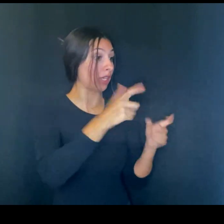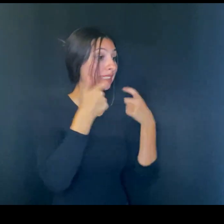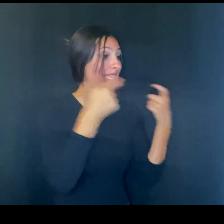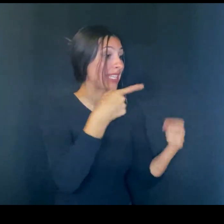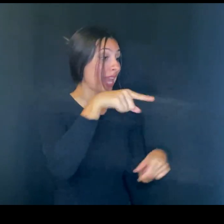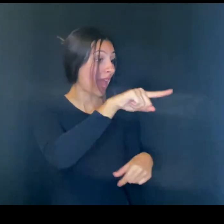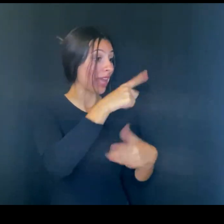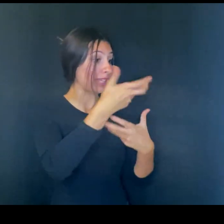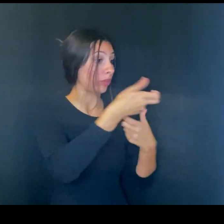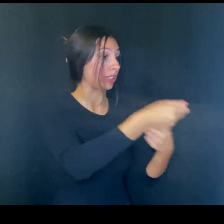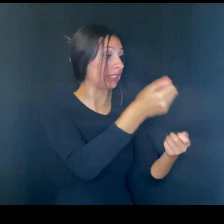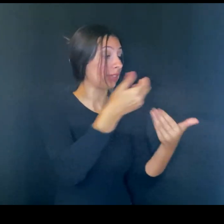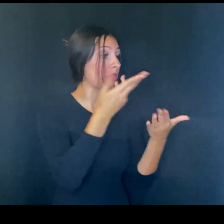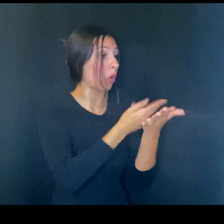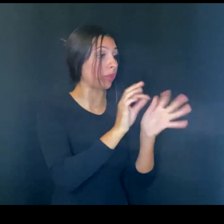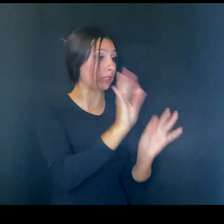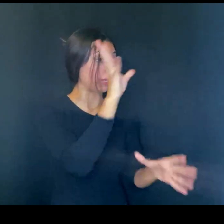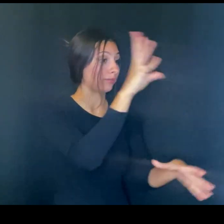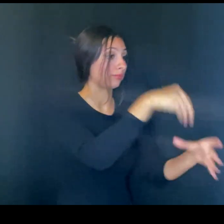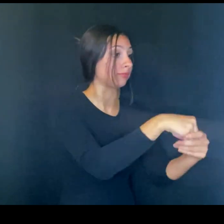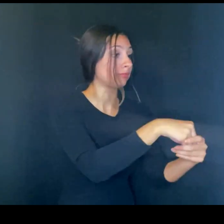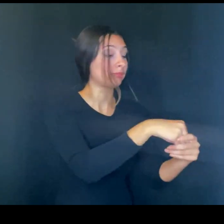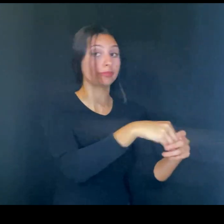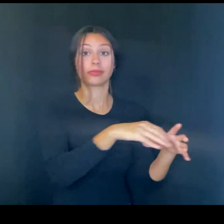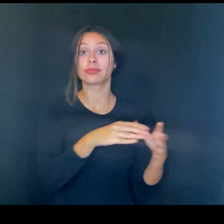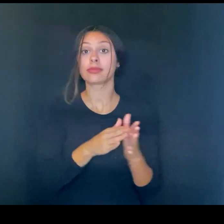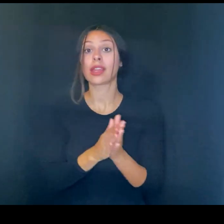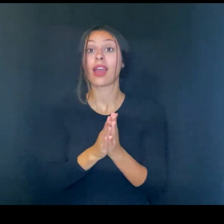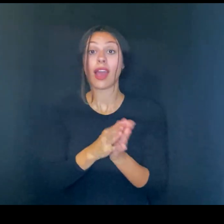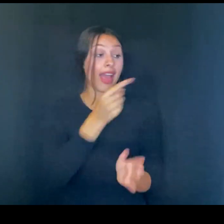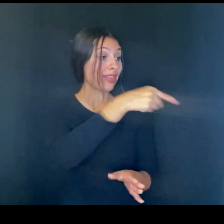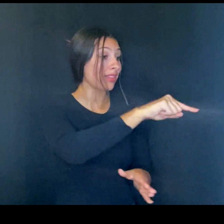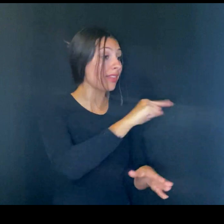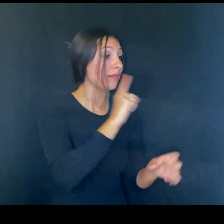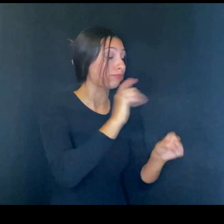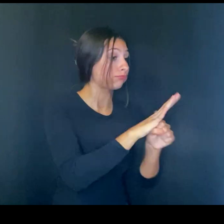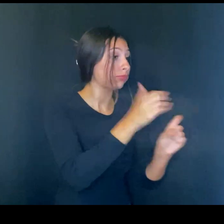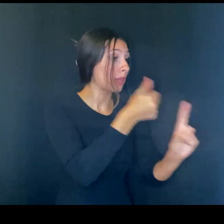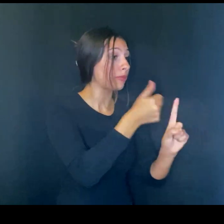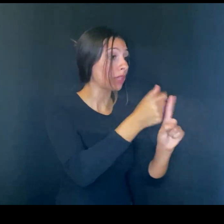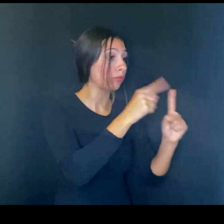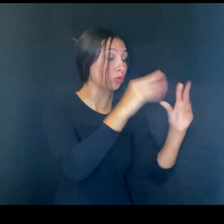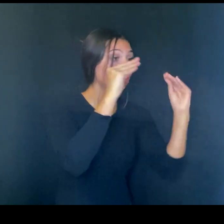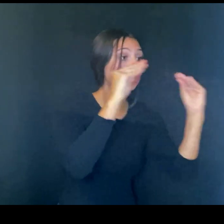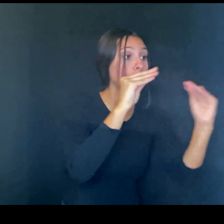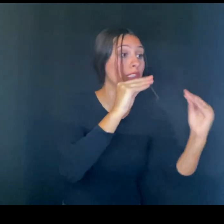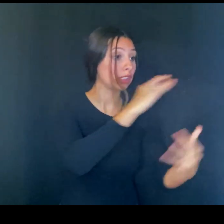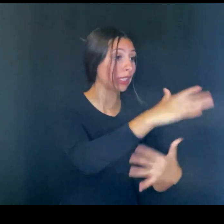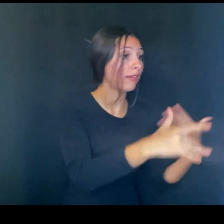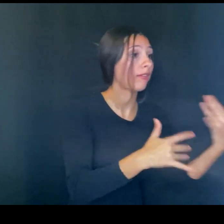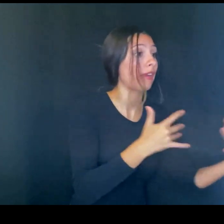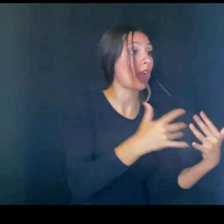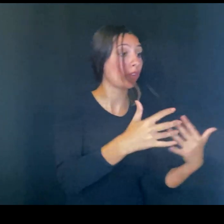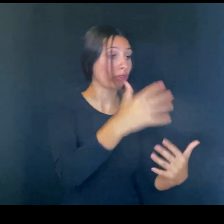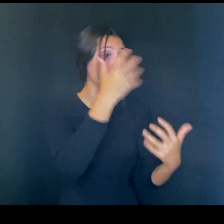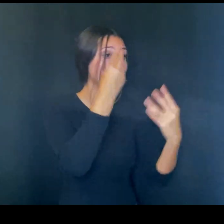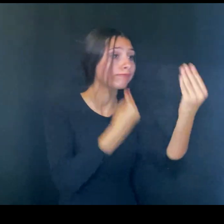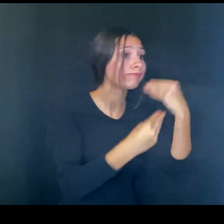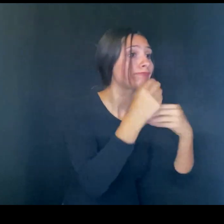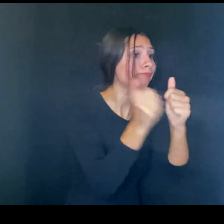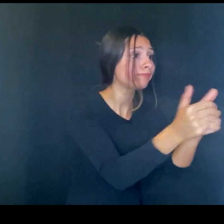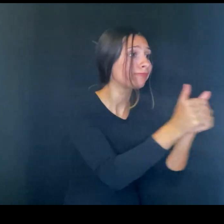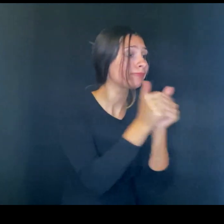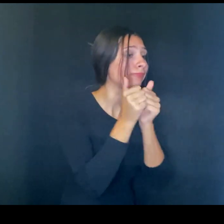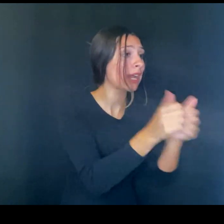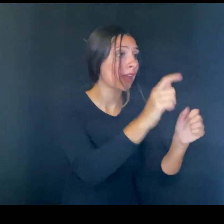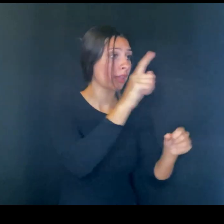received the gift of the Holy Spirit. They devoted themselves to teaching and to fellowship, to the breaking of bread,